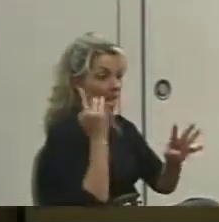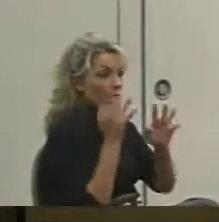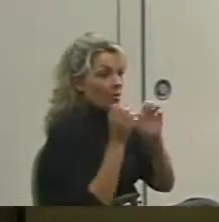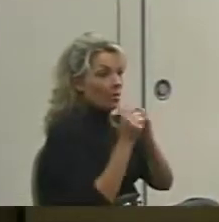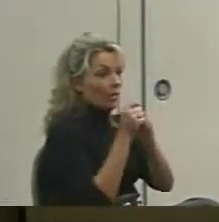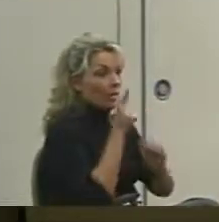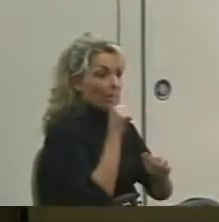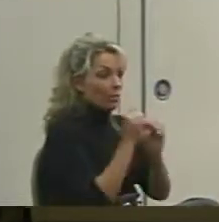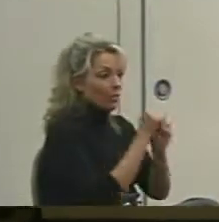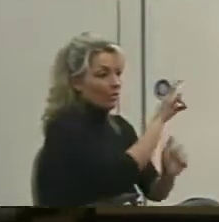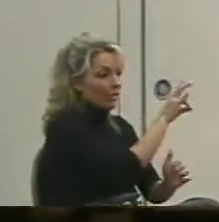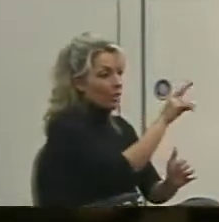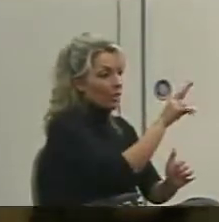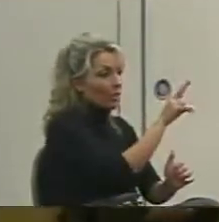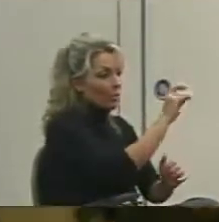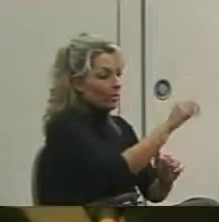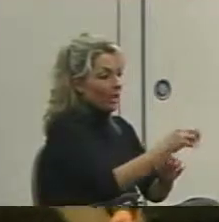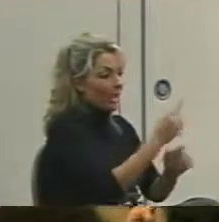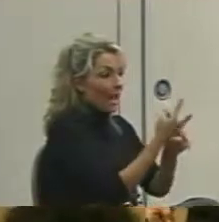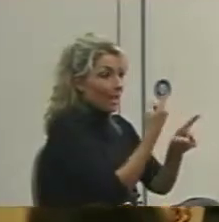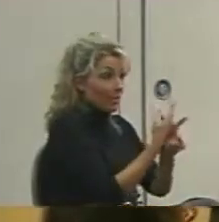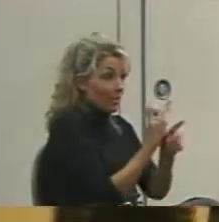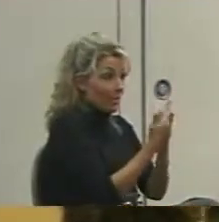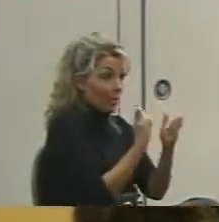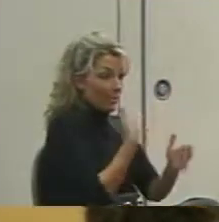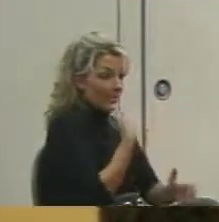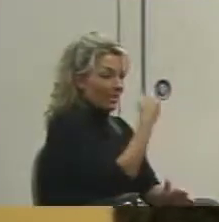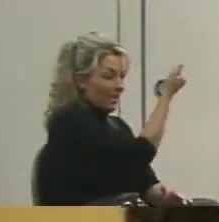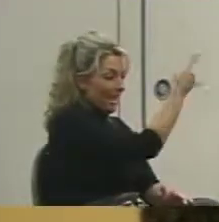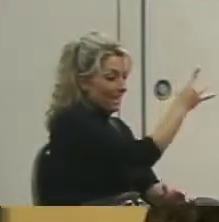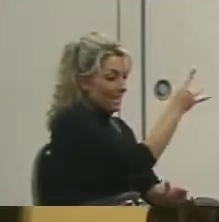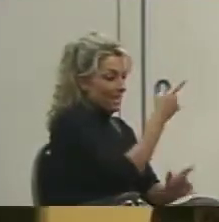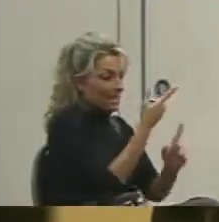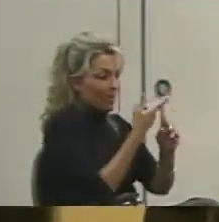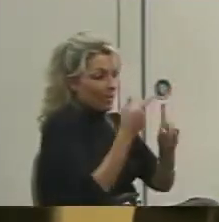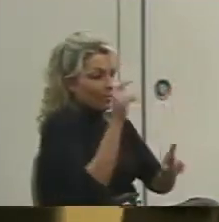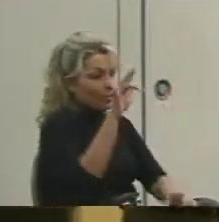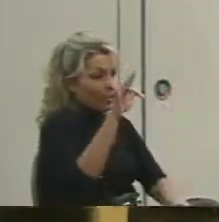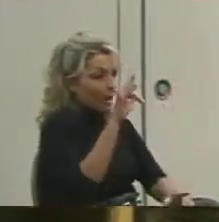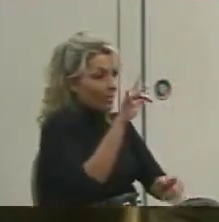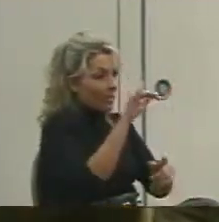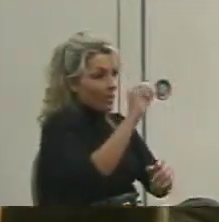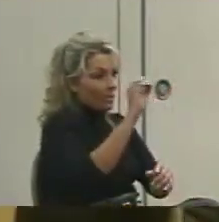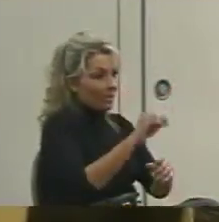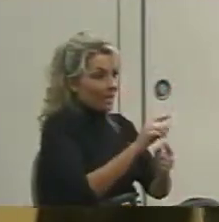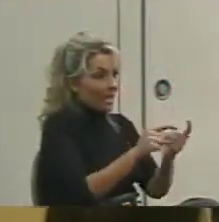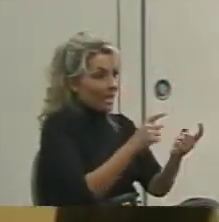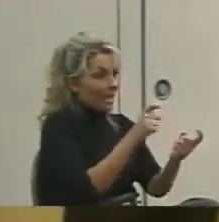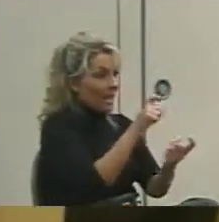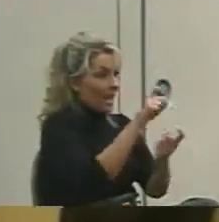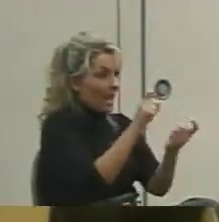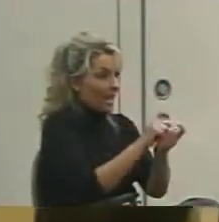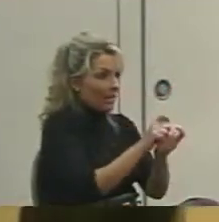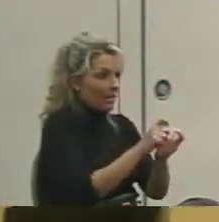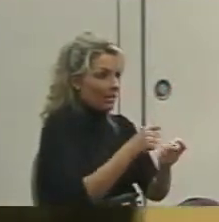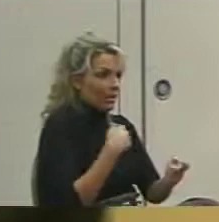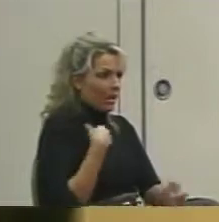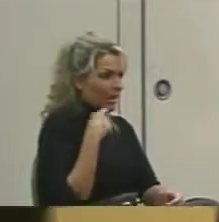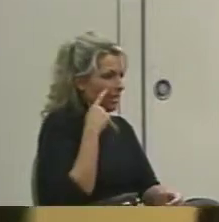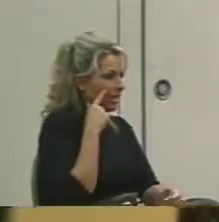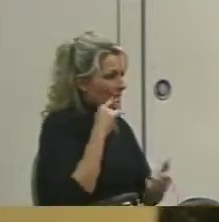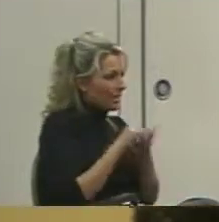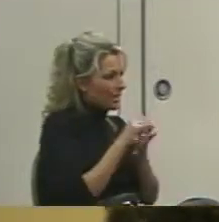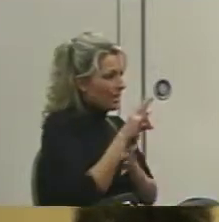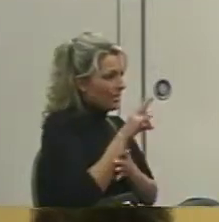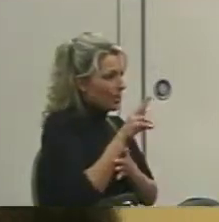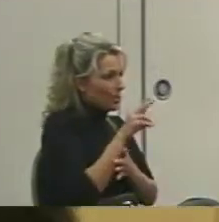accuracy. And how I got 72% accuracy is before it said 18 out of 25, which I guess is 72%. But what this